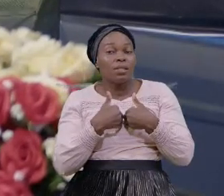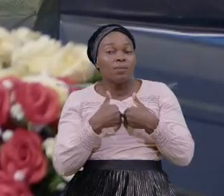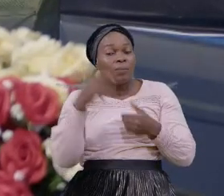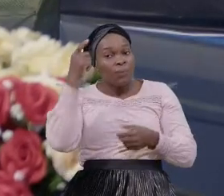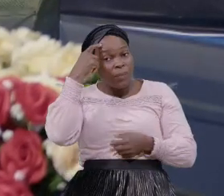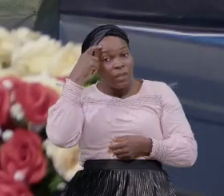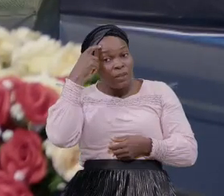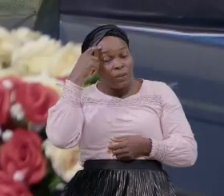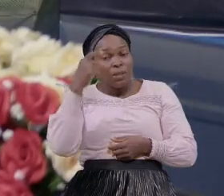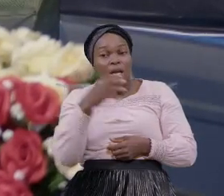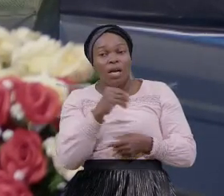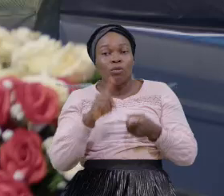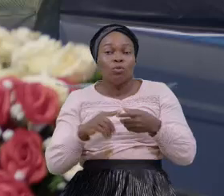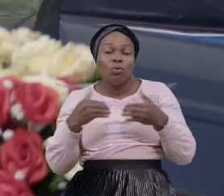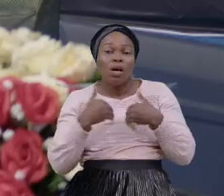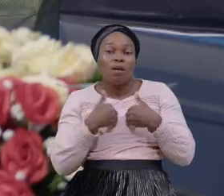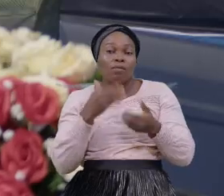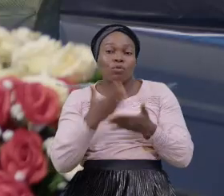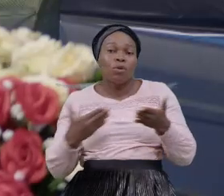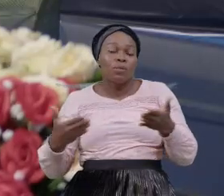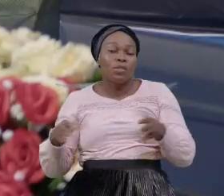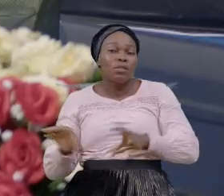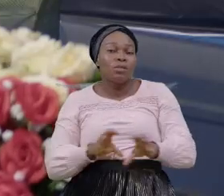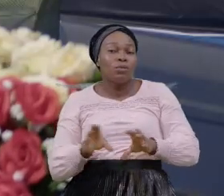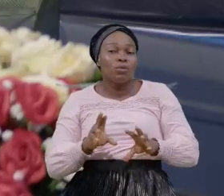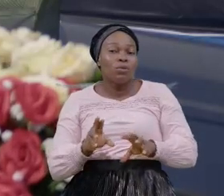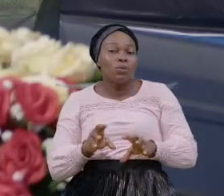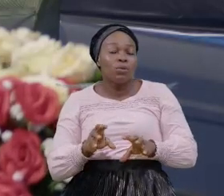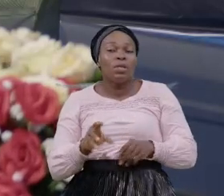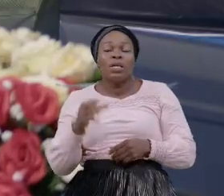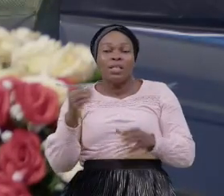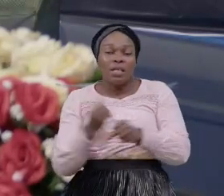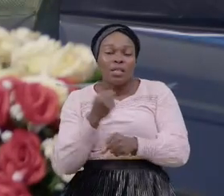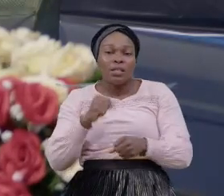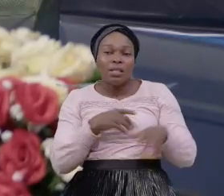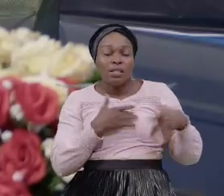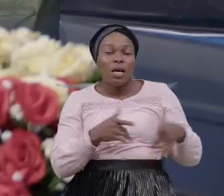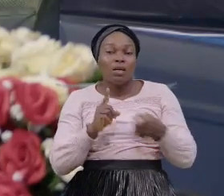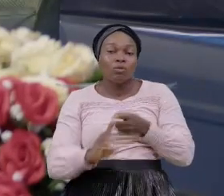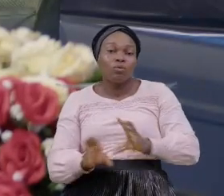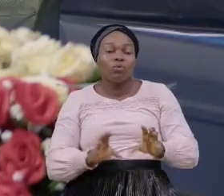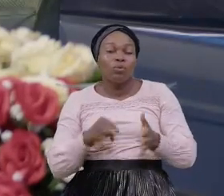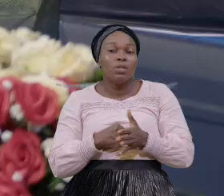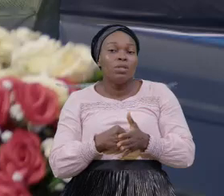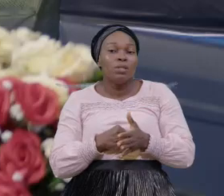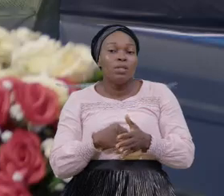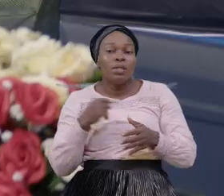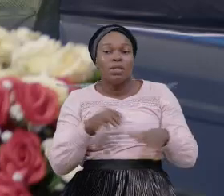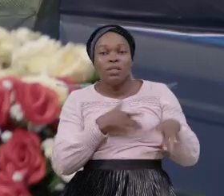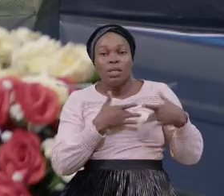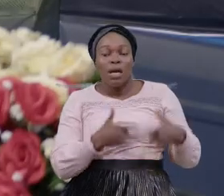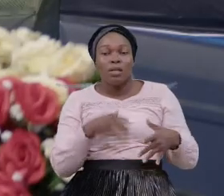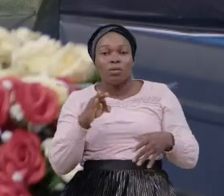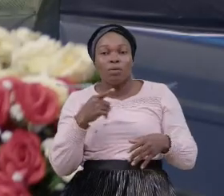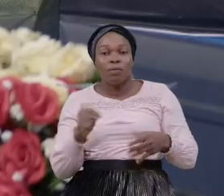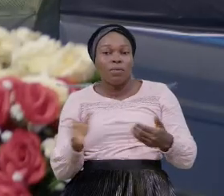get something done, he has a heart to do it. The heart of the matter is a matter of the heart. What